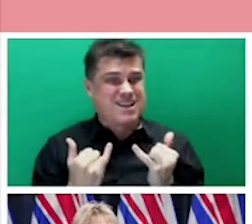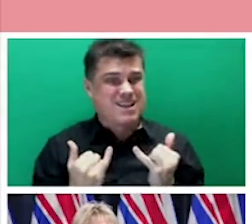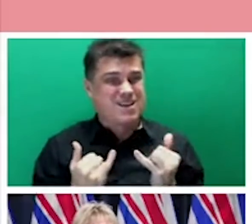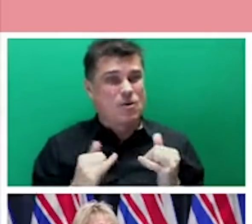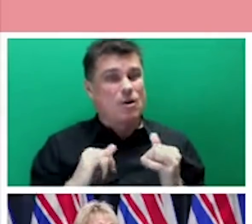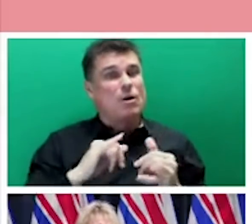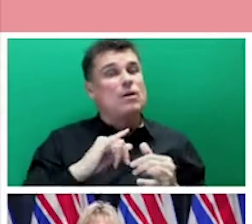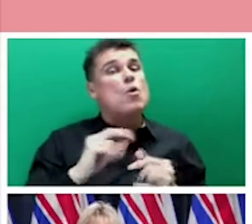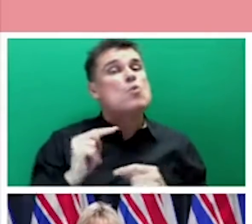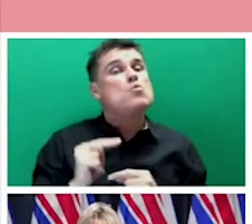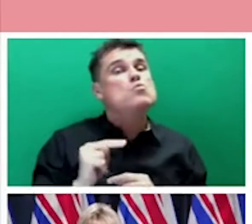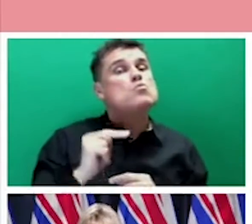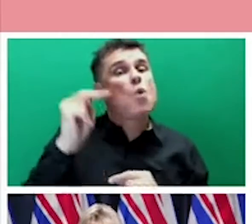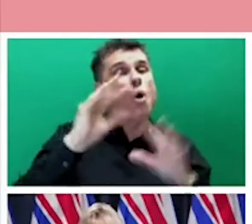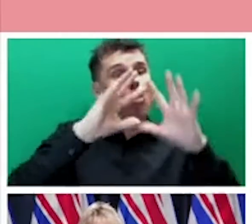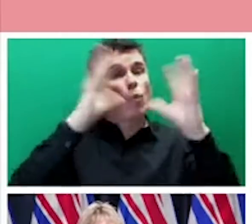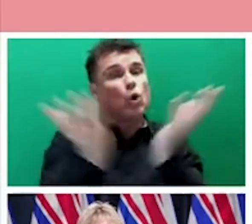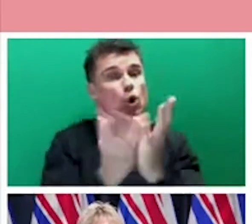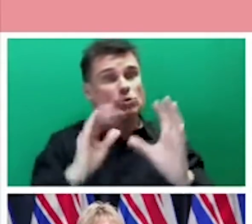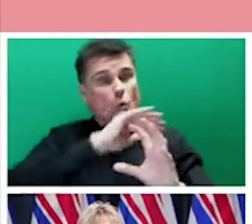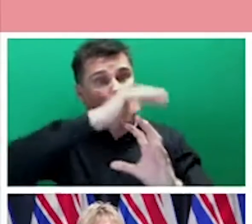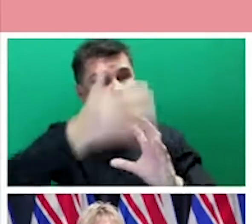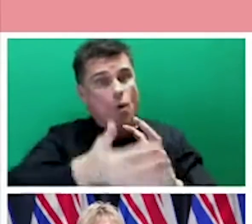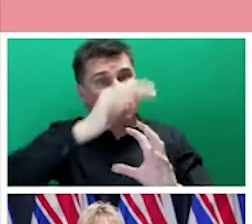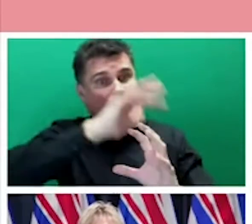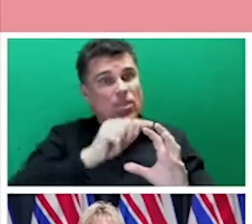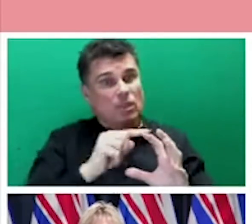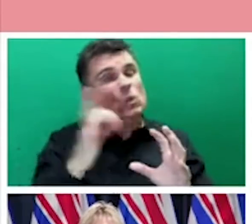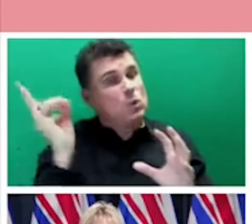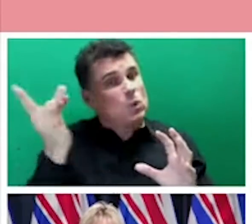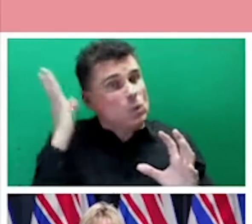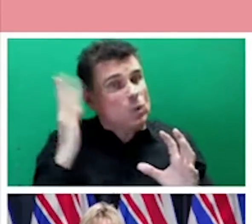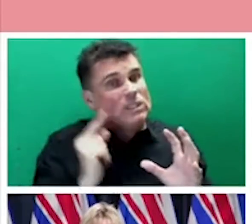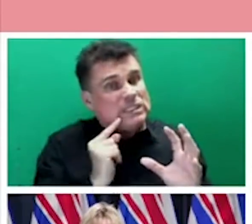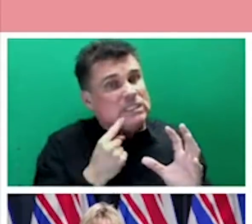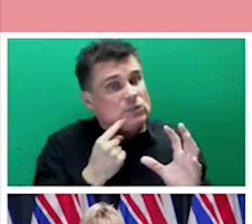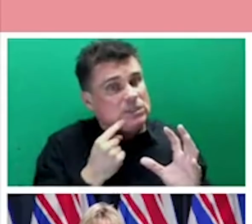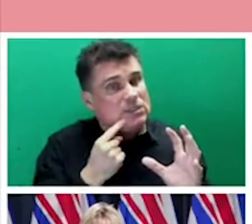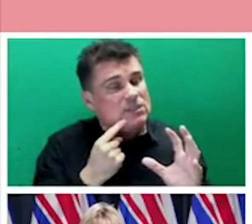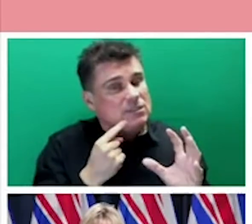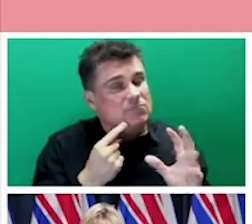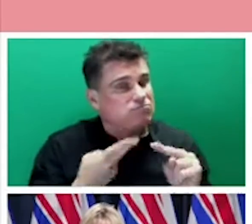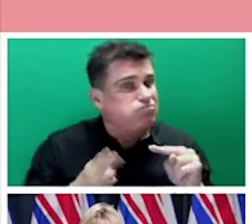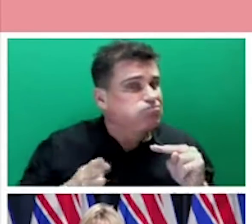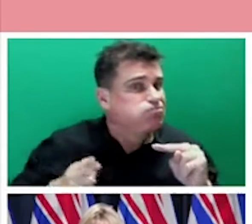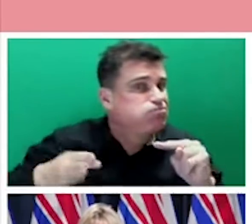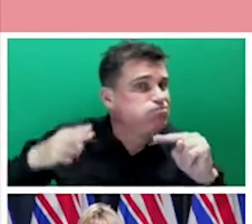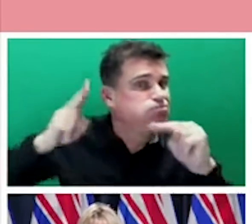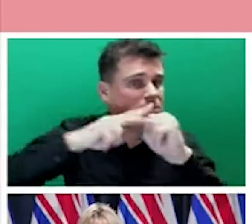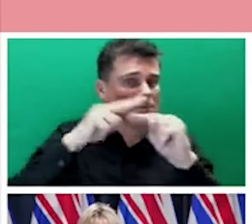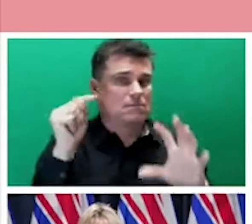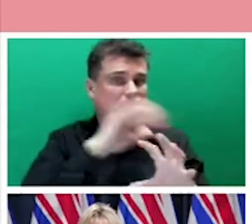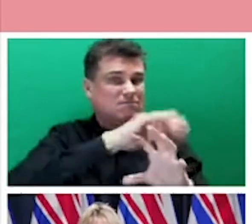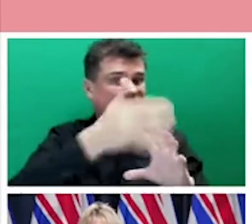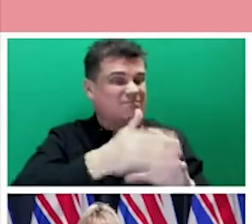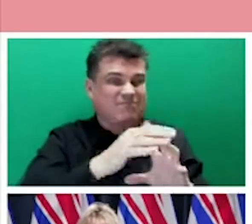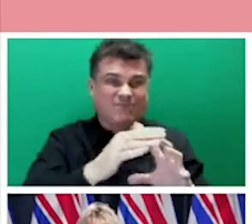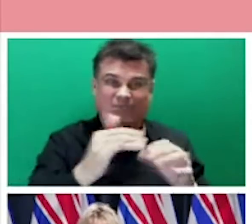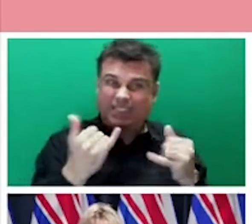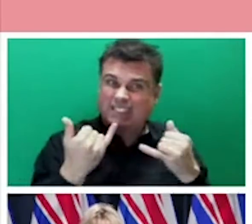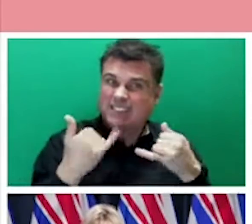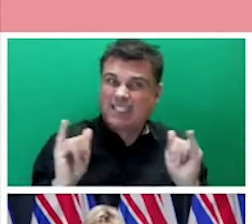very high, despite the measures that we have all taken to try and reduce risk. The